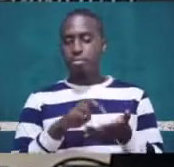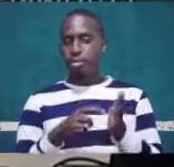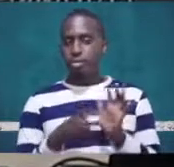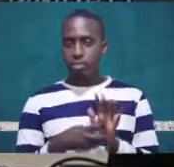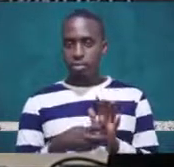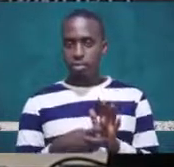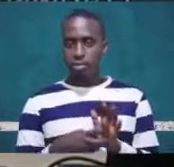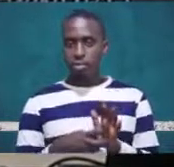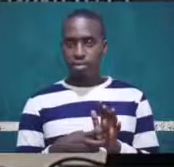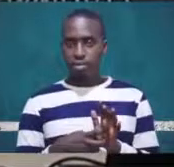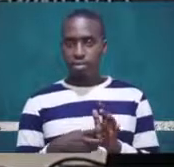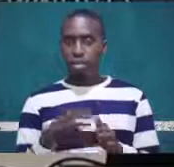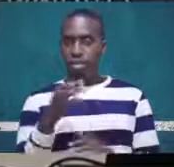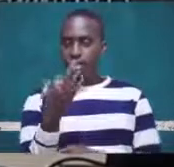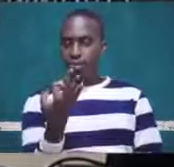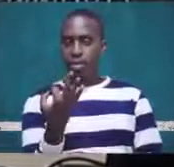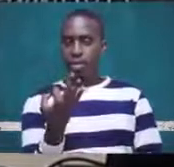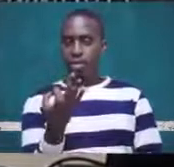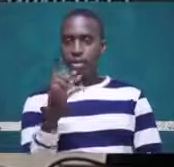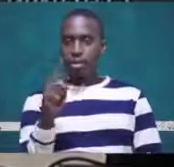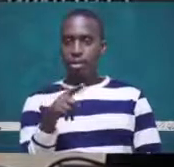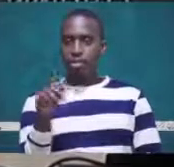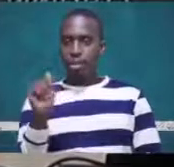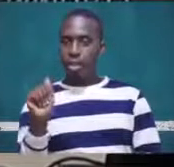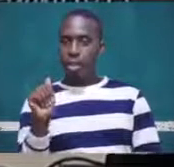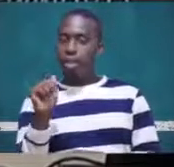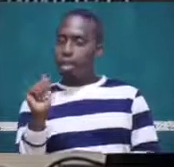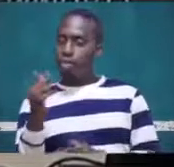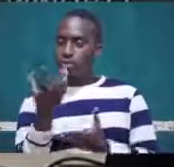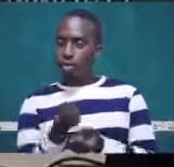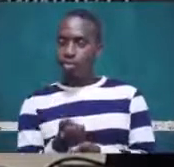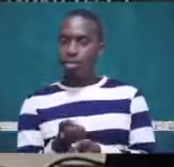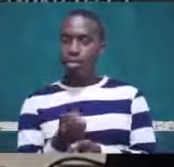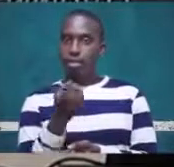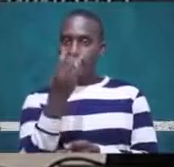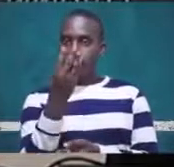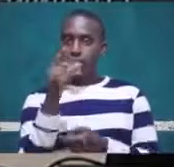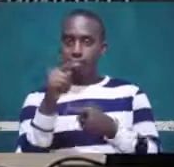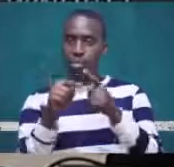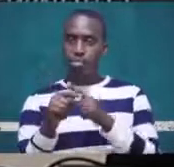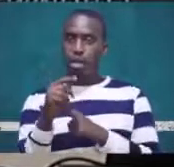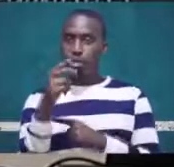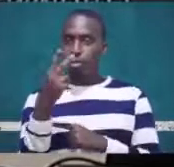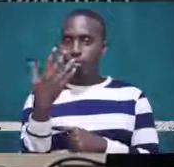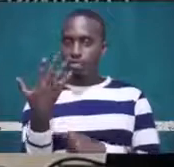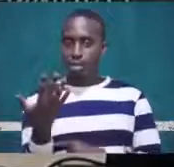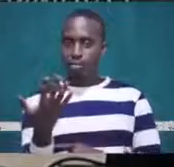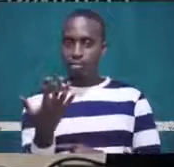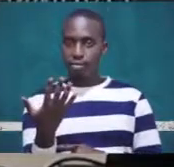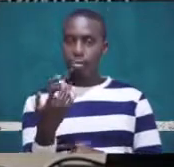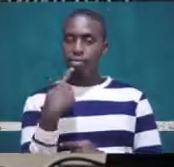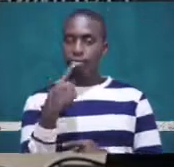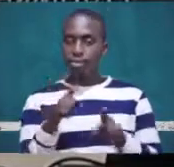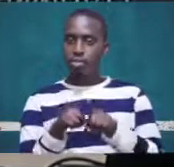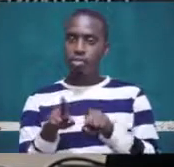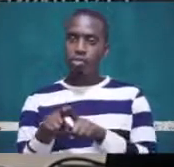that 3 times a is there, 4 divided by 25, is